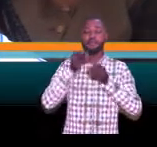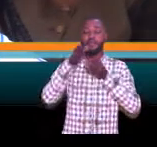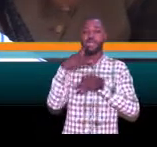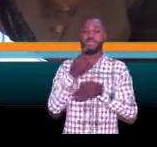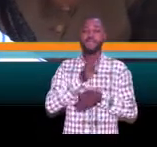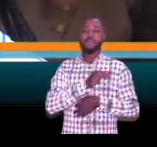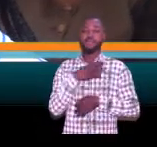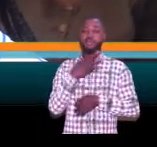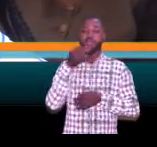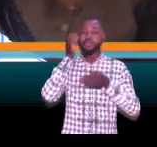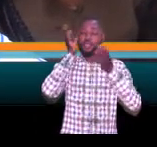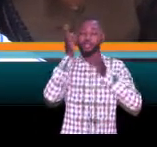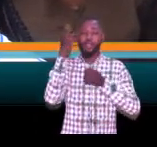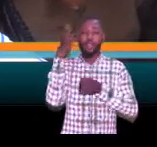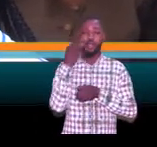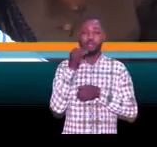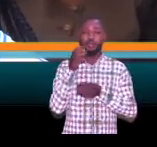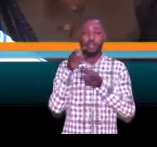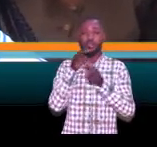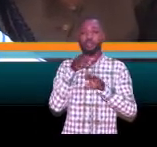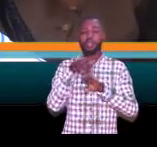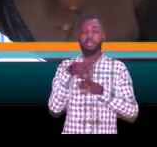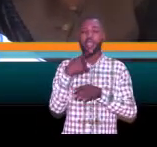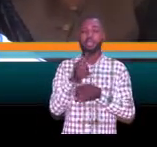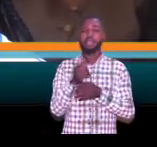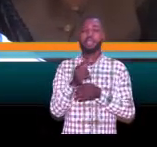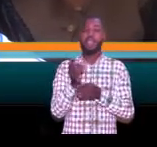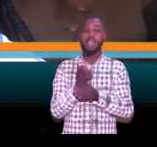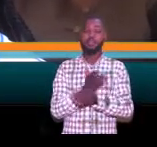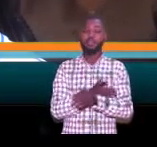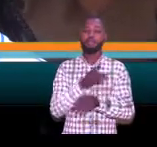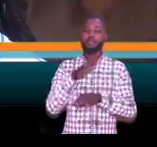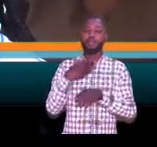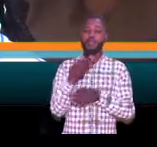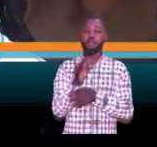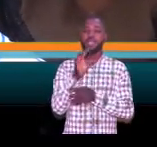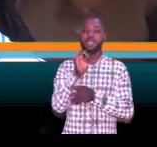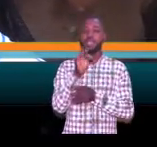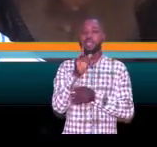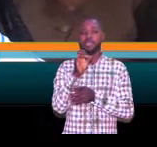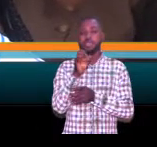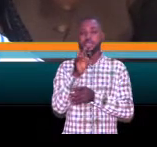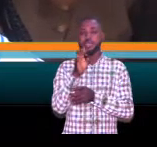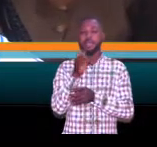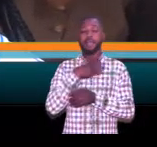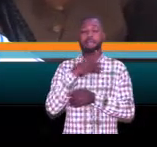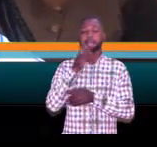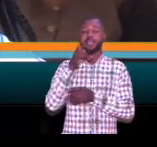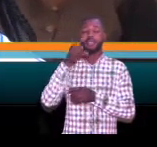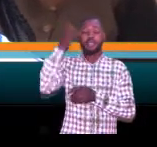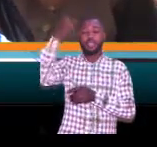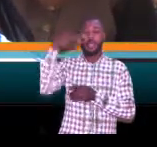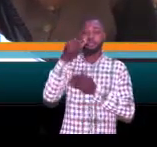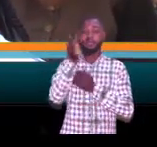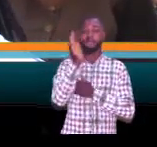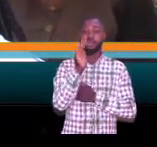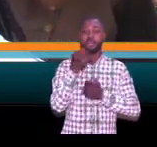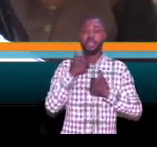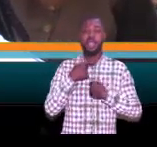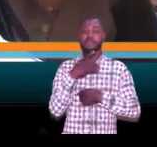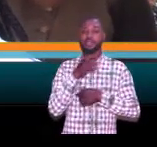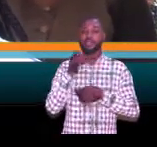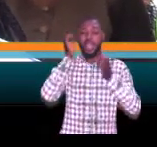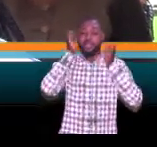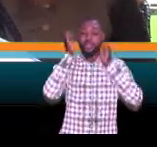since Minister of Education was looking at improving on their e-learning, and also, by the grace of God, having